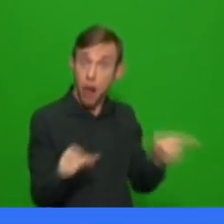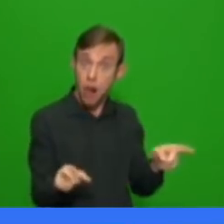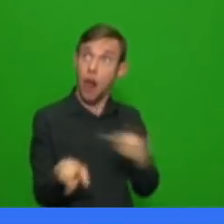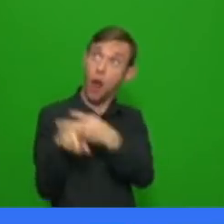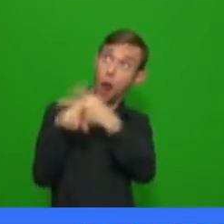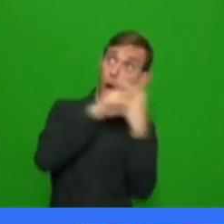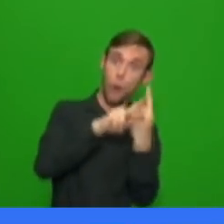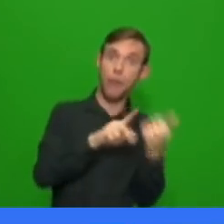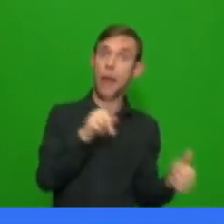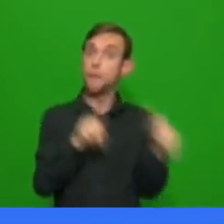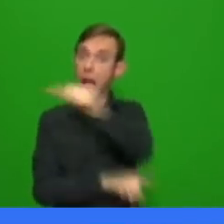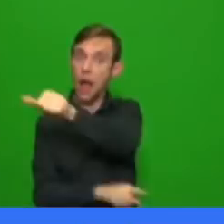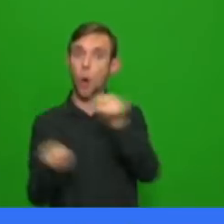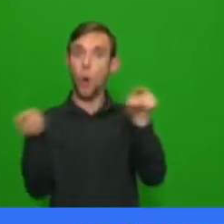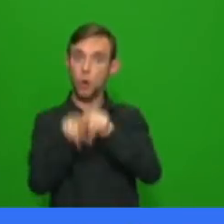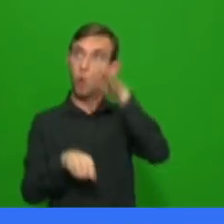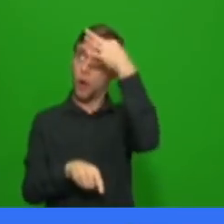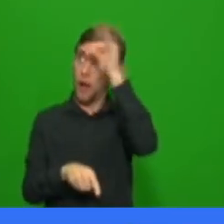debt.